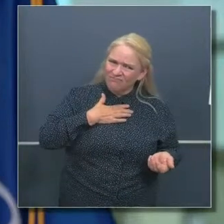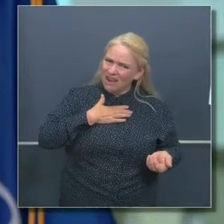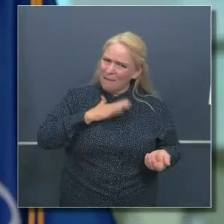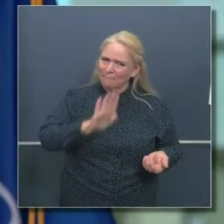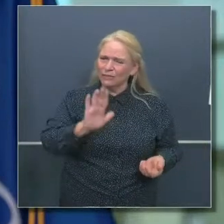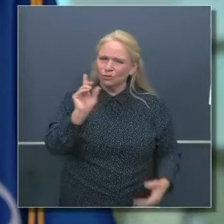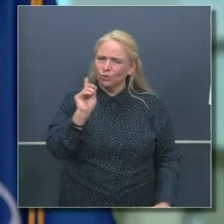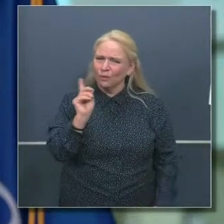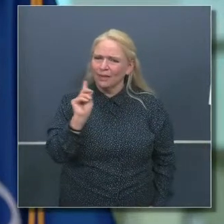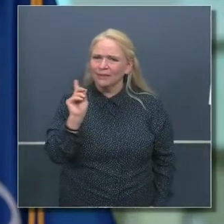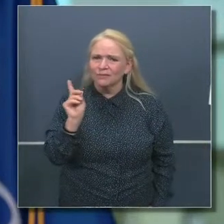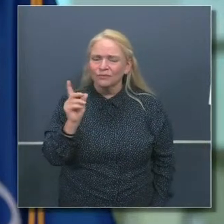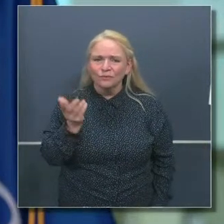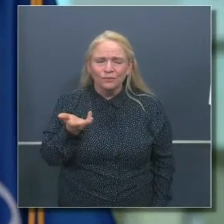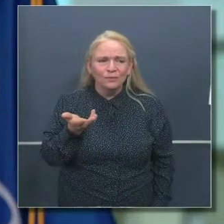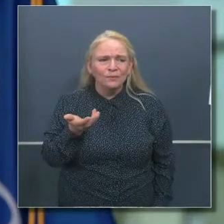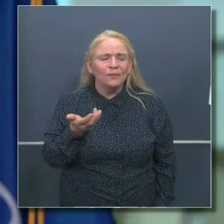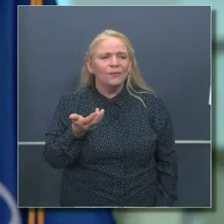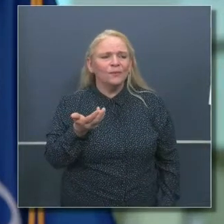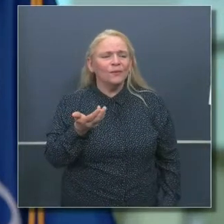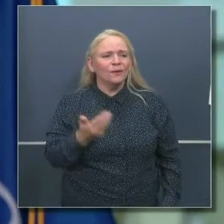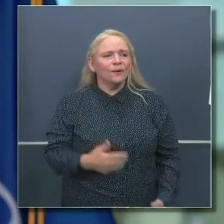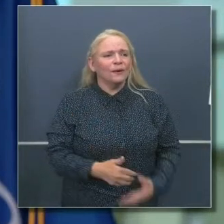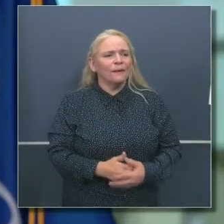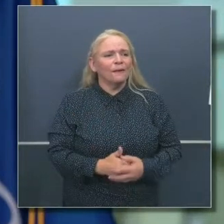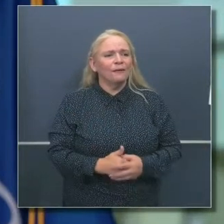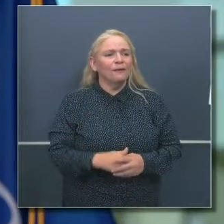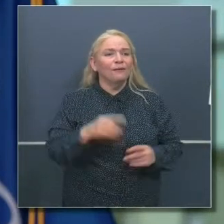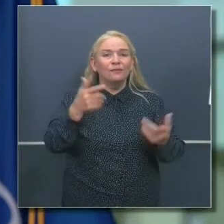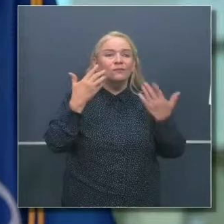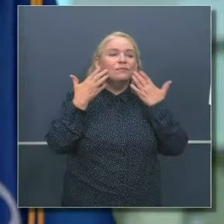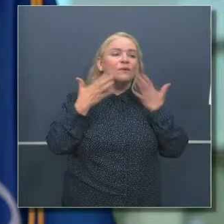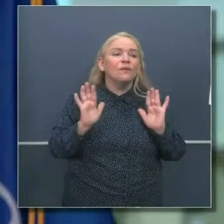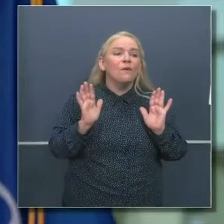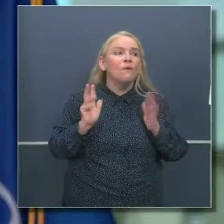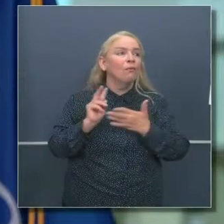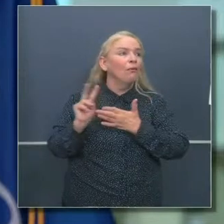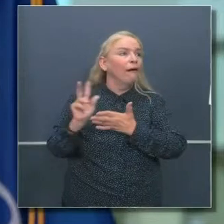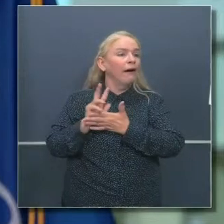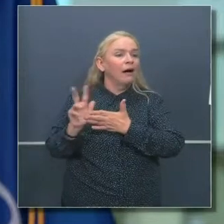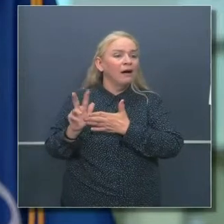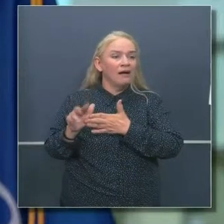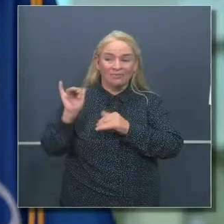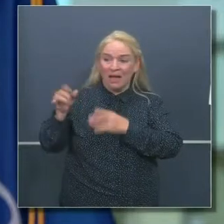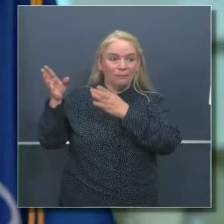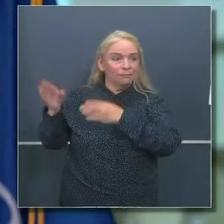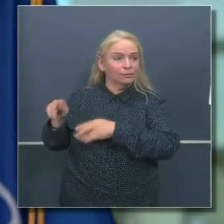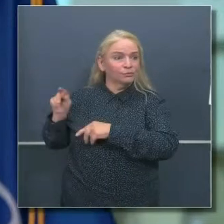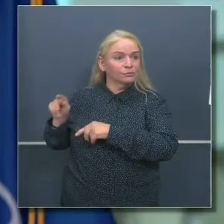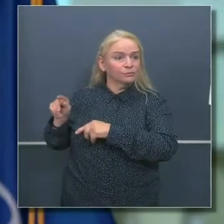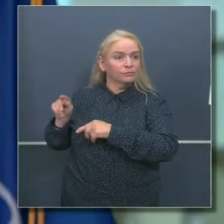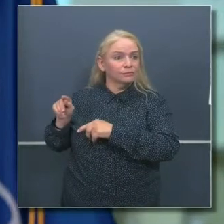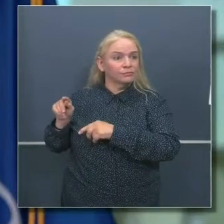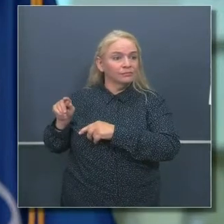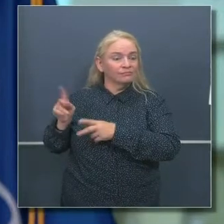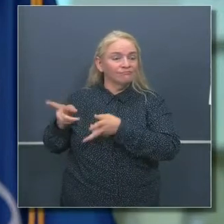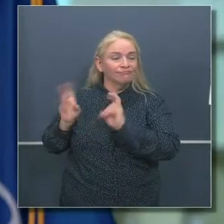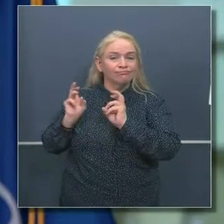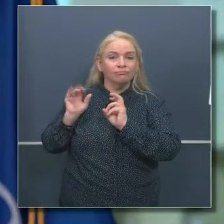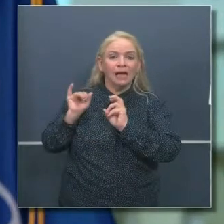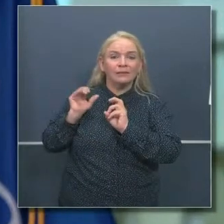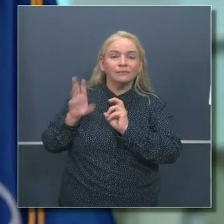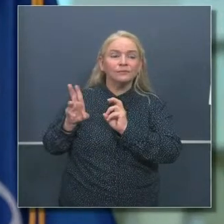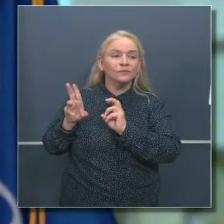ill, and you may have spread that disease to someone and never known that 3 weeks later that person may be on an ICU. No